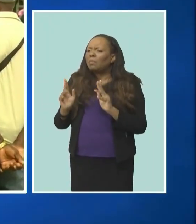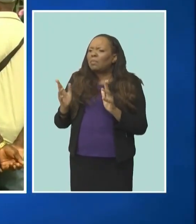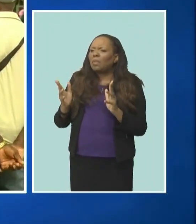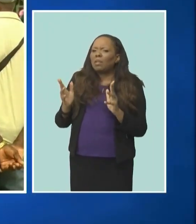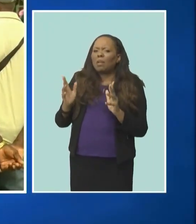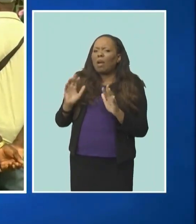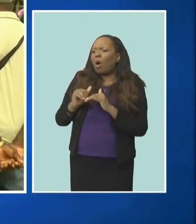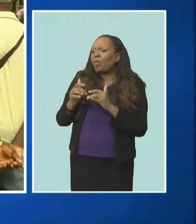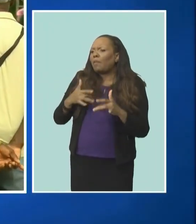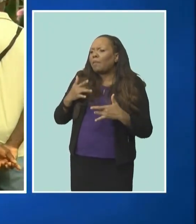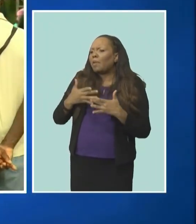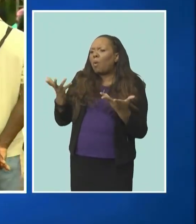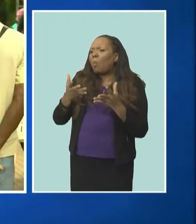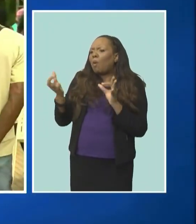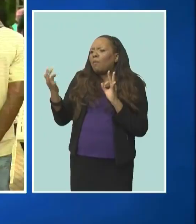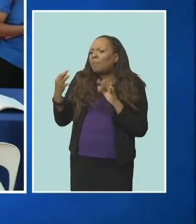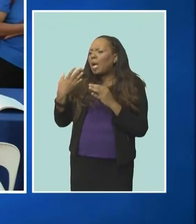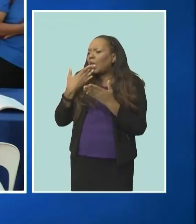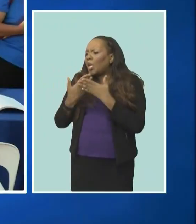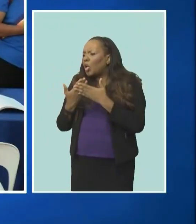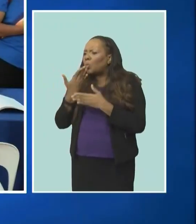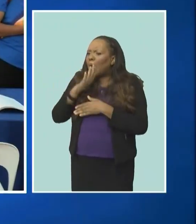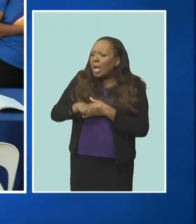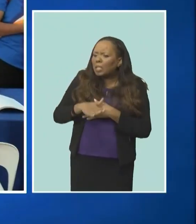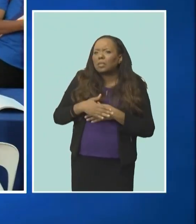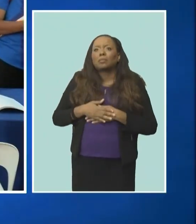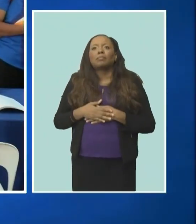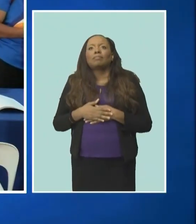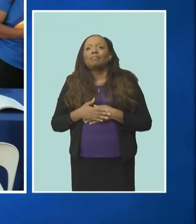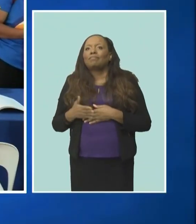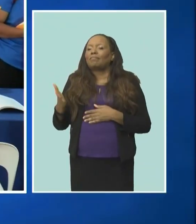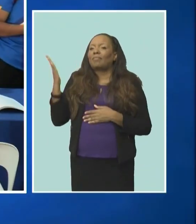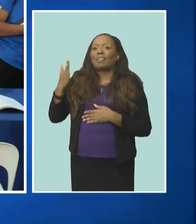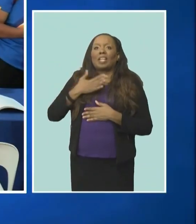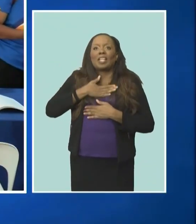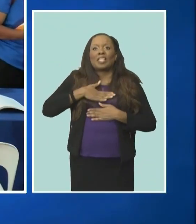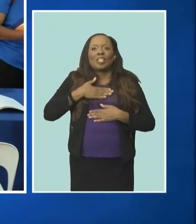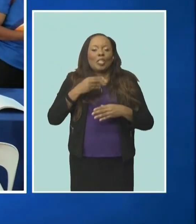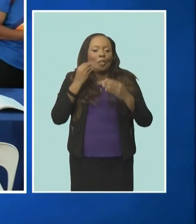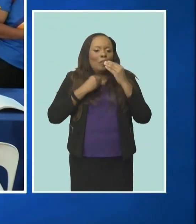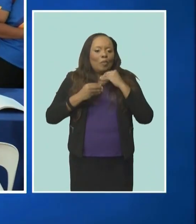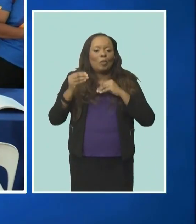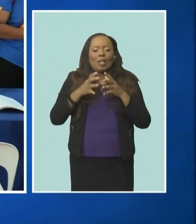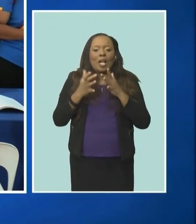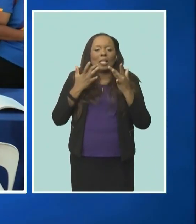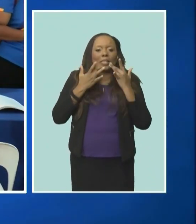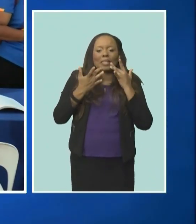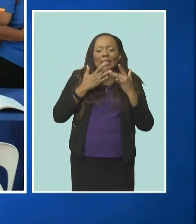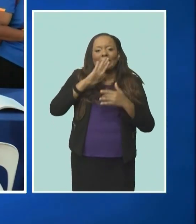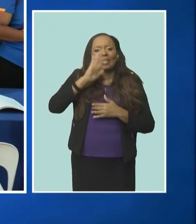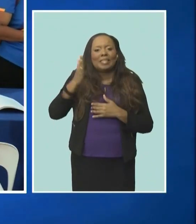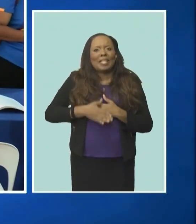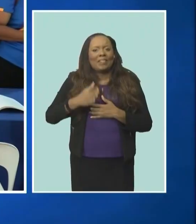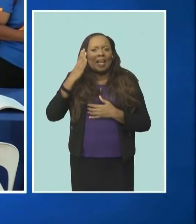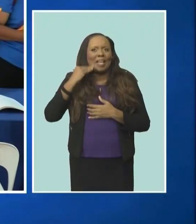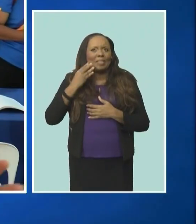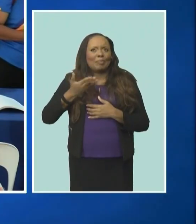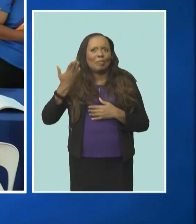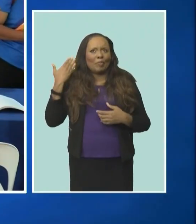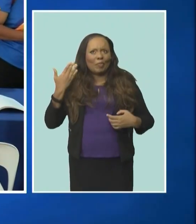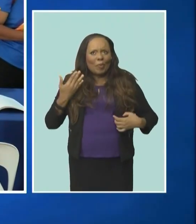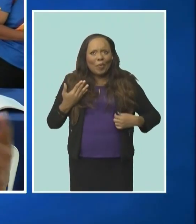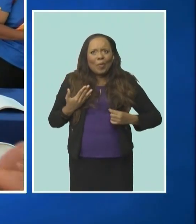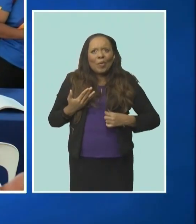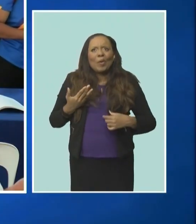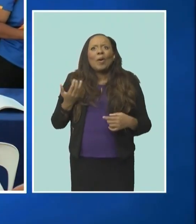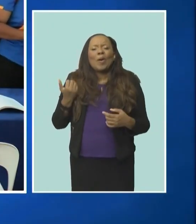the Grand Market. Well, I have been enjoying the food for sure. It's been a lot of variety, things I have not experienced before, or I haven't experienced